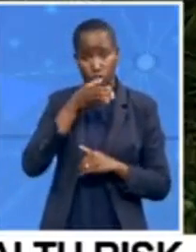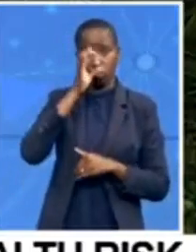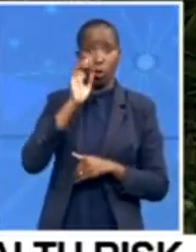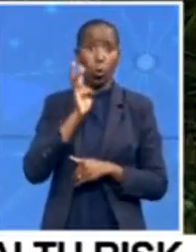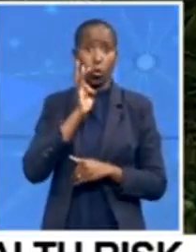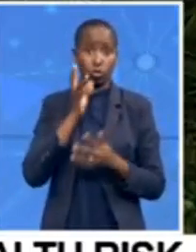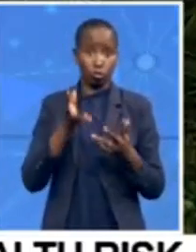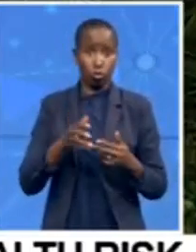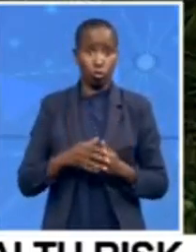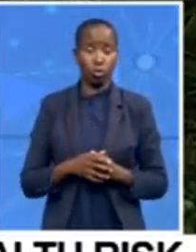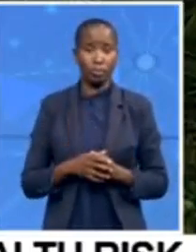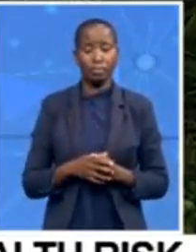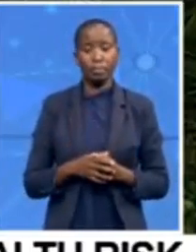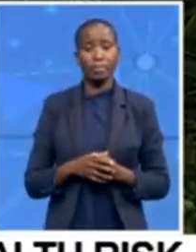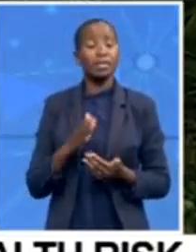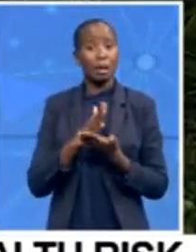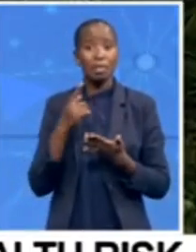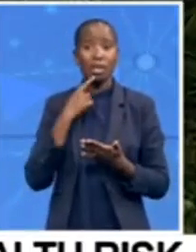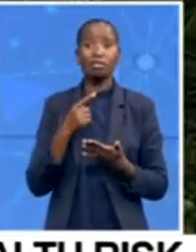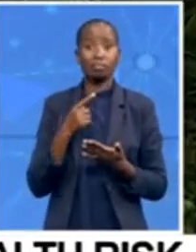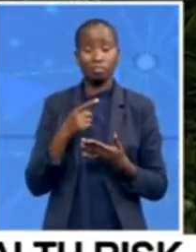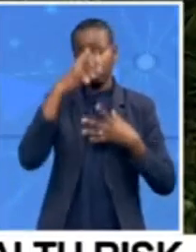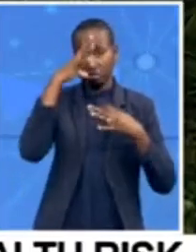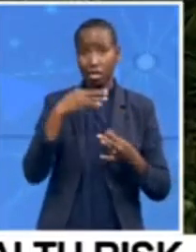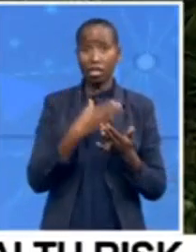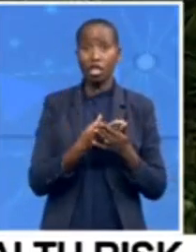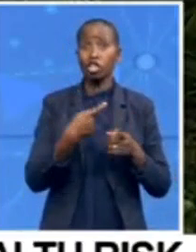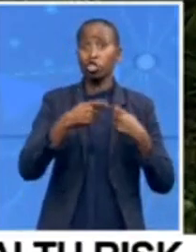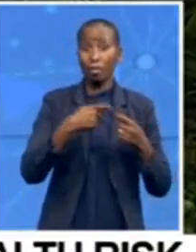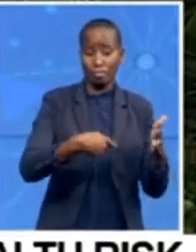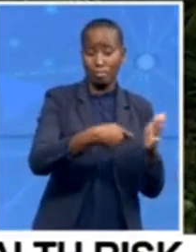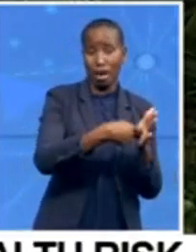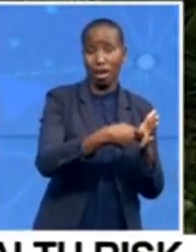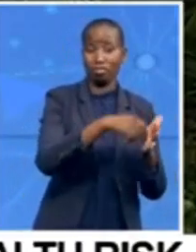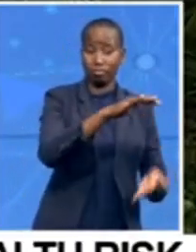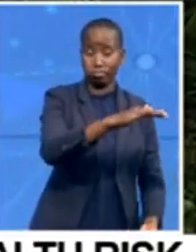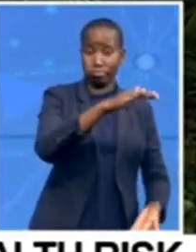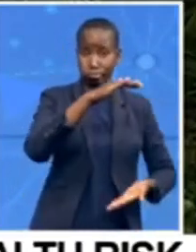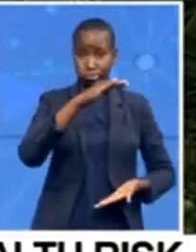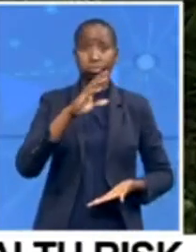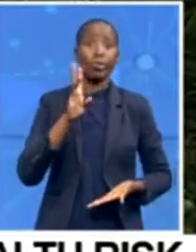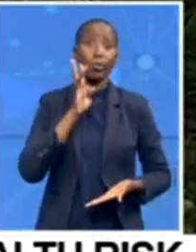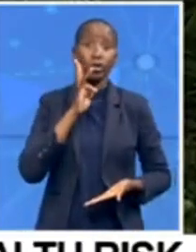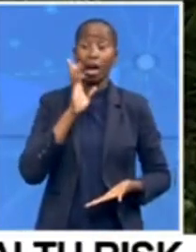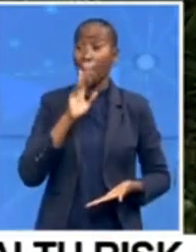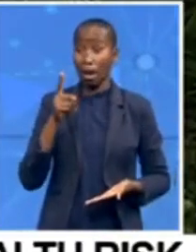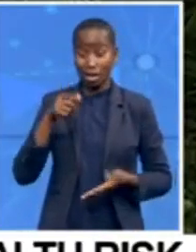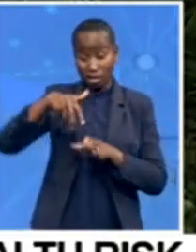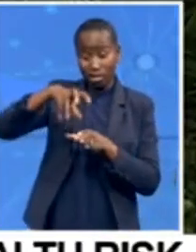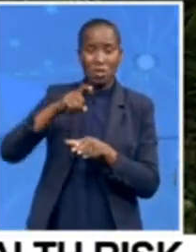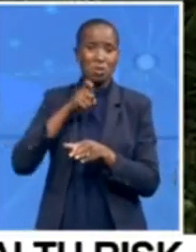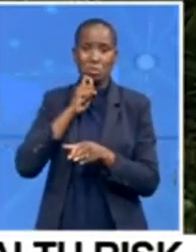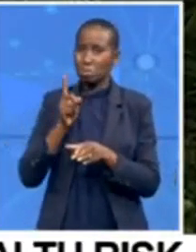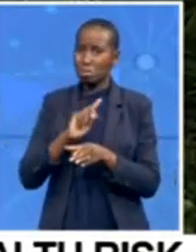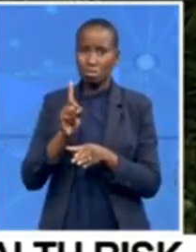to buying water instead of drinking tap water. Some putting or installing filters to try and get the maximum